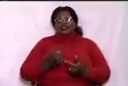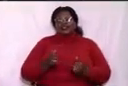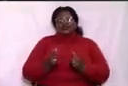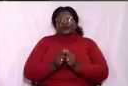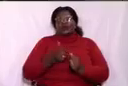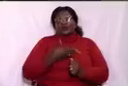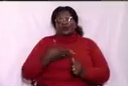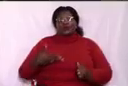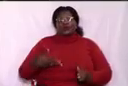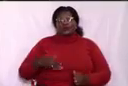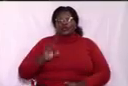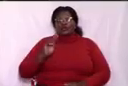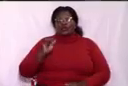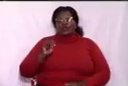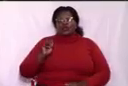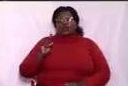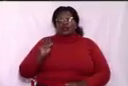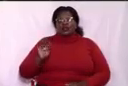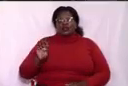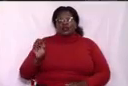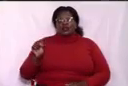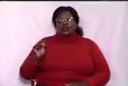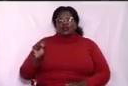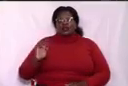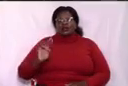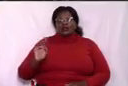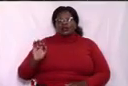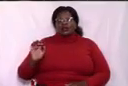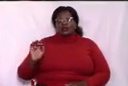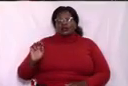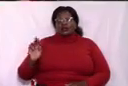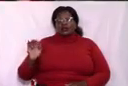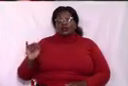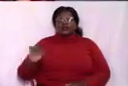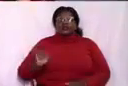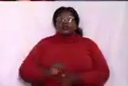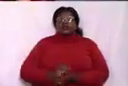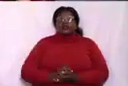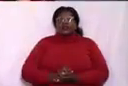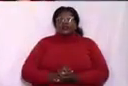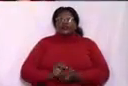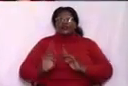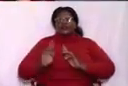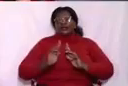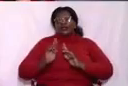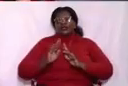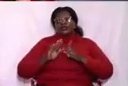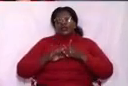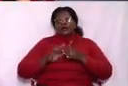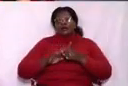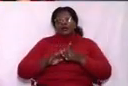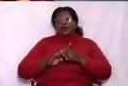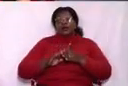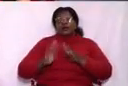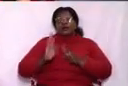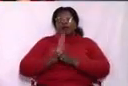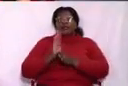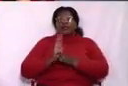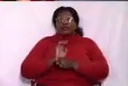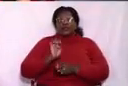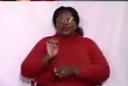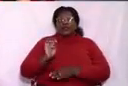Fikameni. She's just telling us about Afroprint Line. I'm sure you are aware of it. It's on